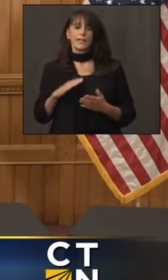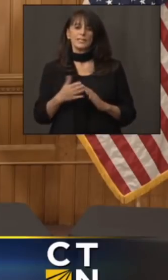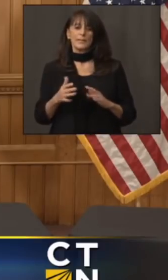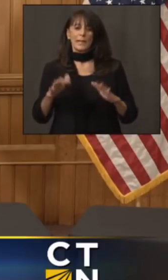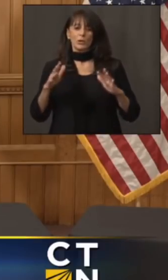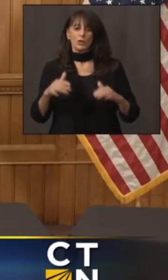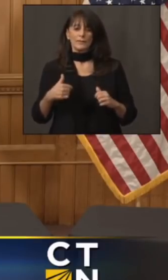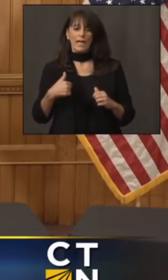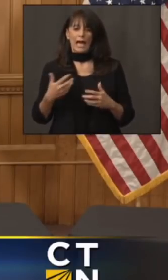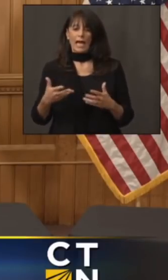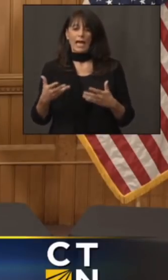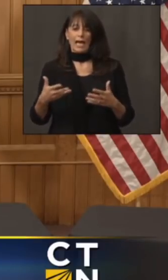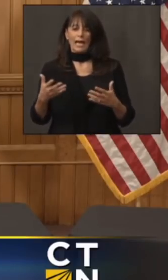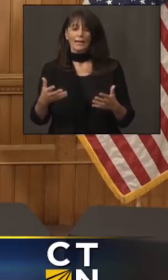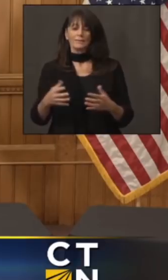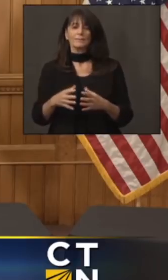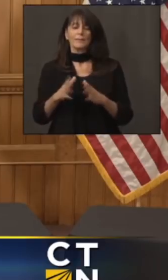microphone thing.